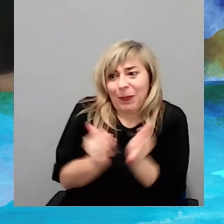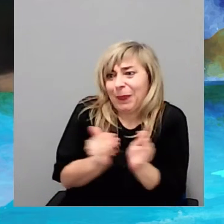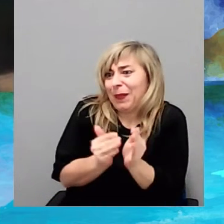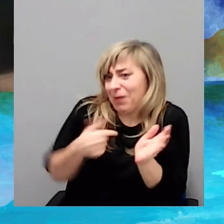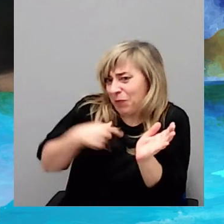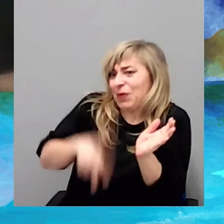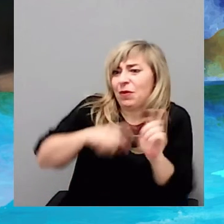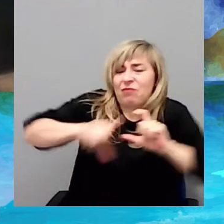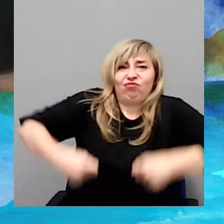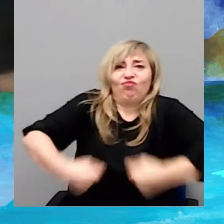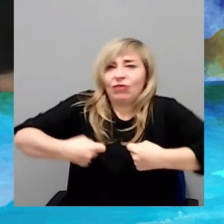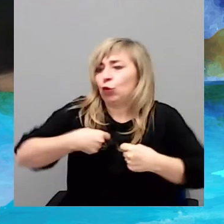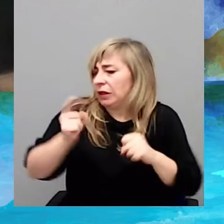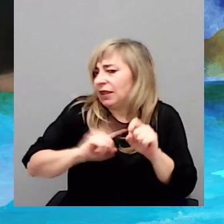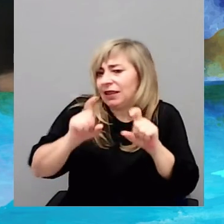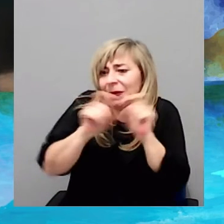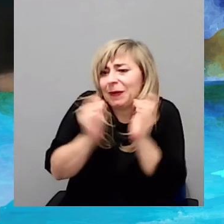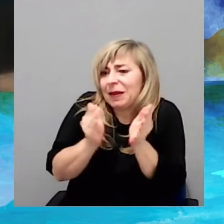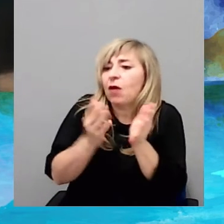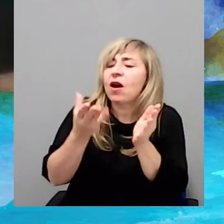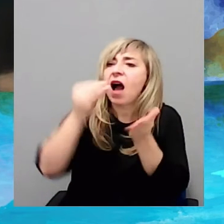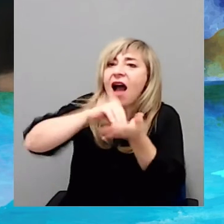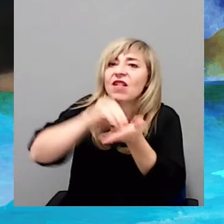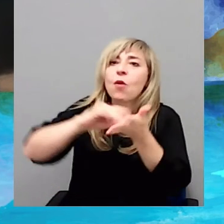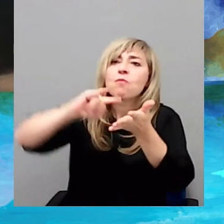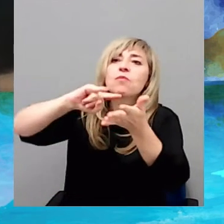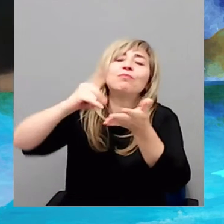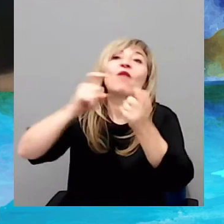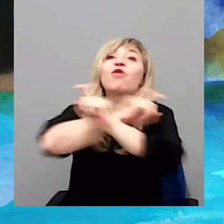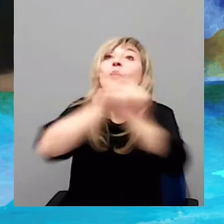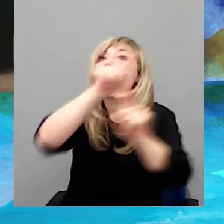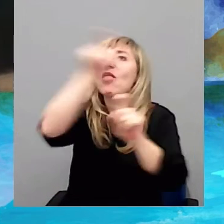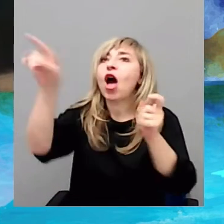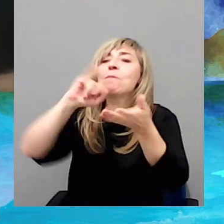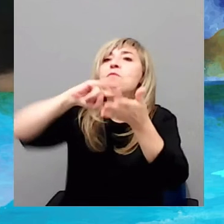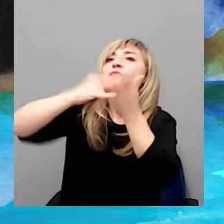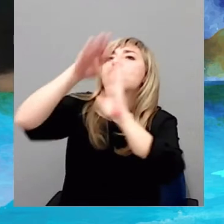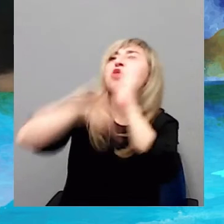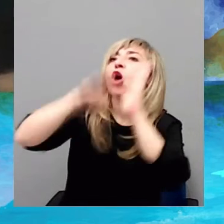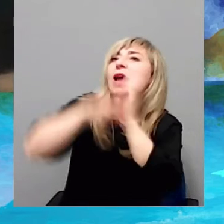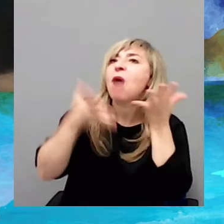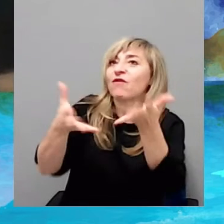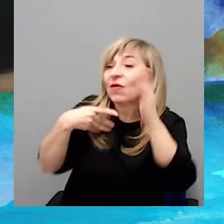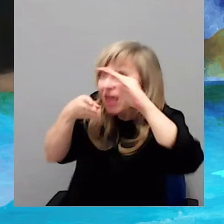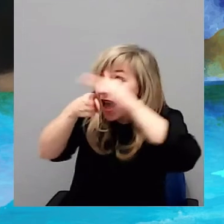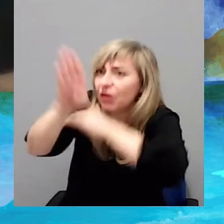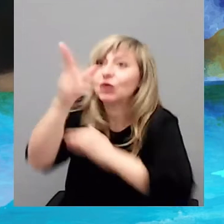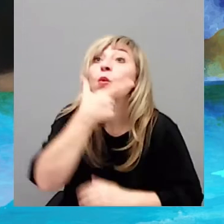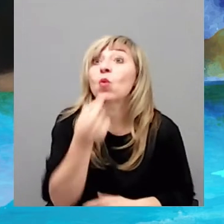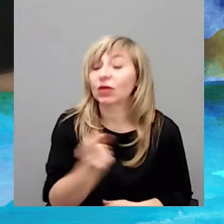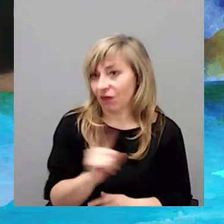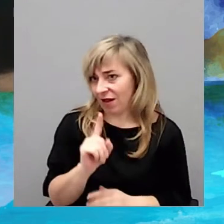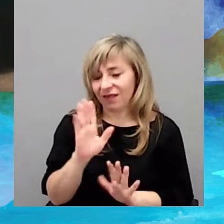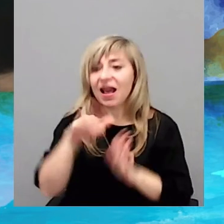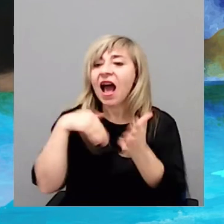de so los it's very programas difficult for que us se hacen desde to be diferentes able fundaciones. to access the El año different para la programs that are creación offered tuvimos la suerte by